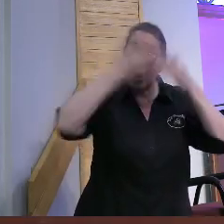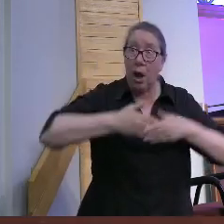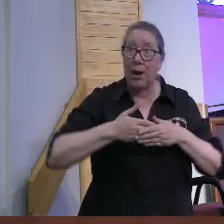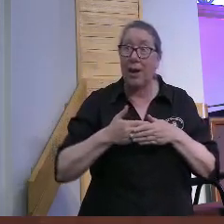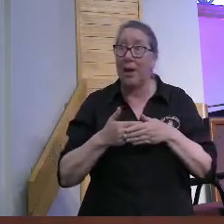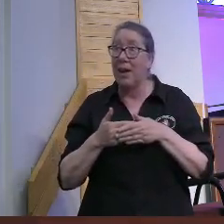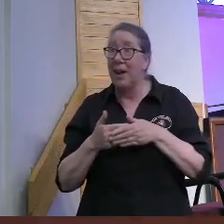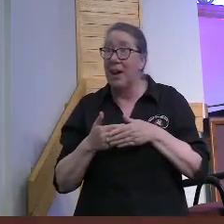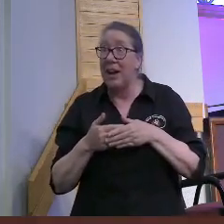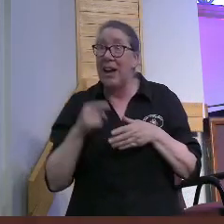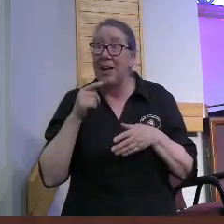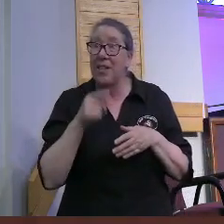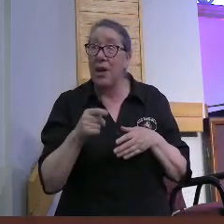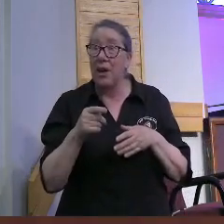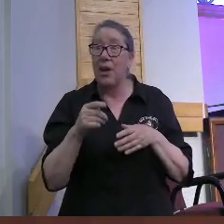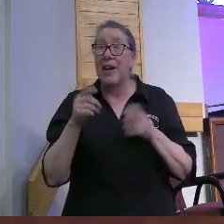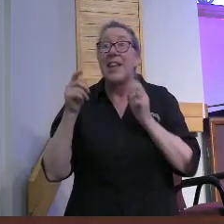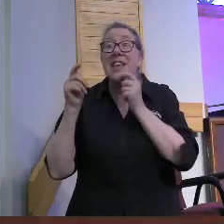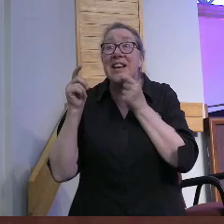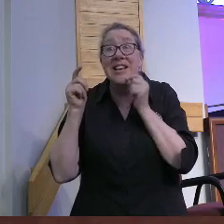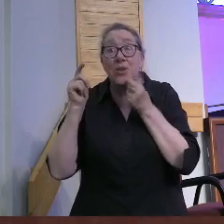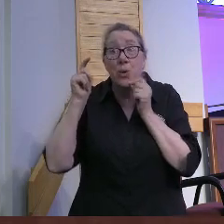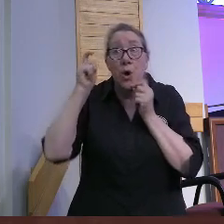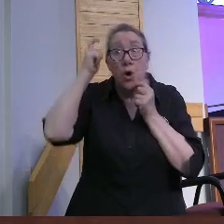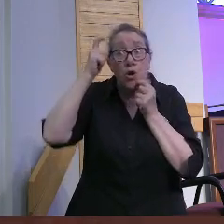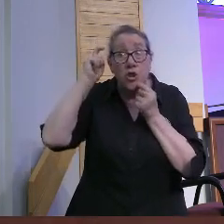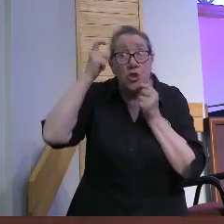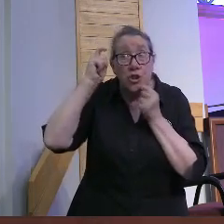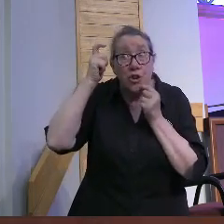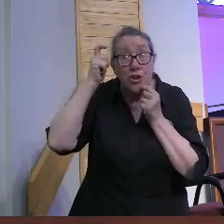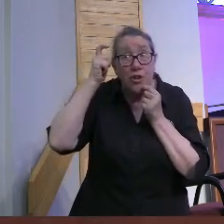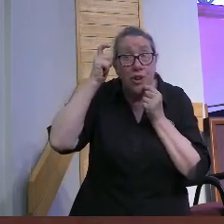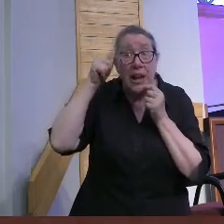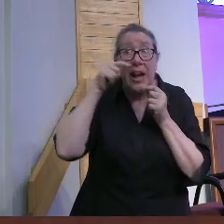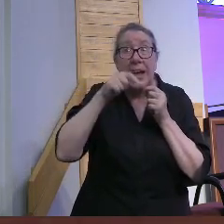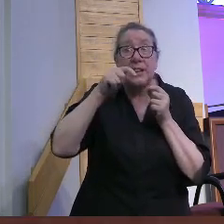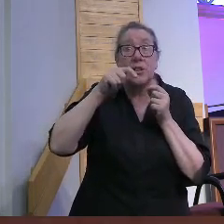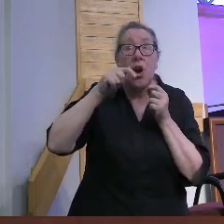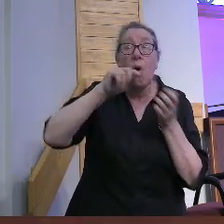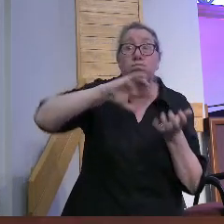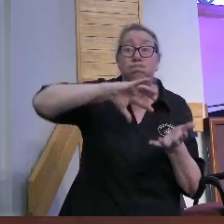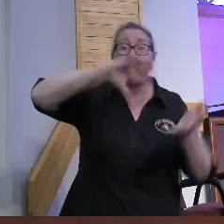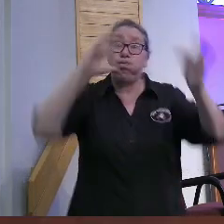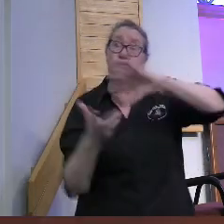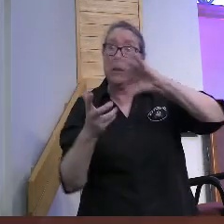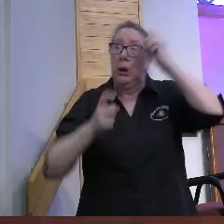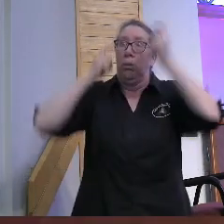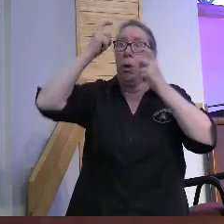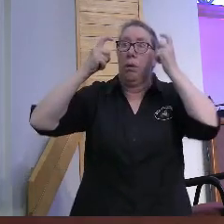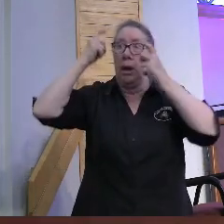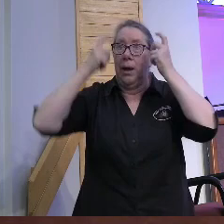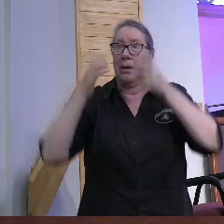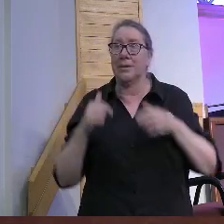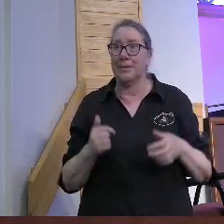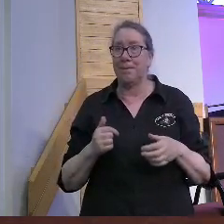is completely out of control. And so the difference between worry and concern is that I own concern,